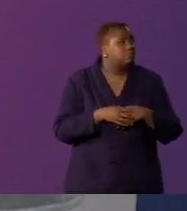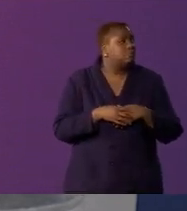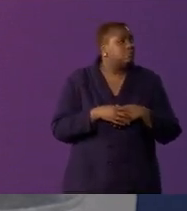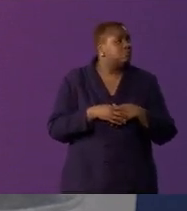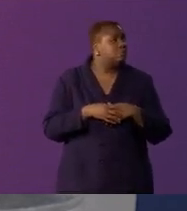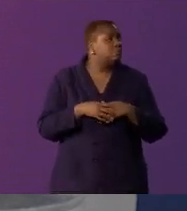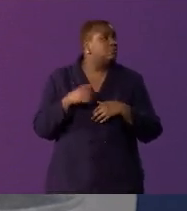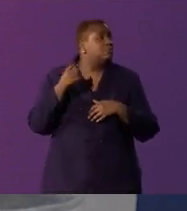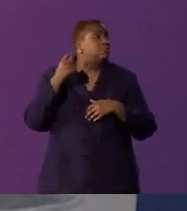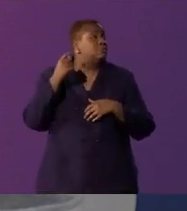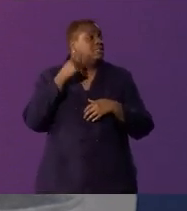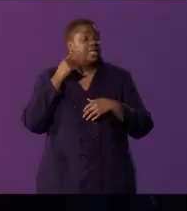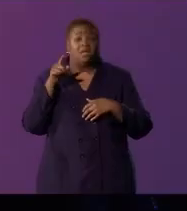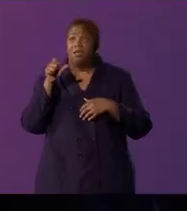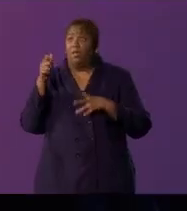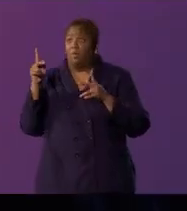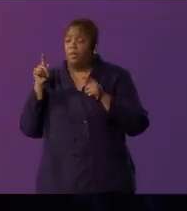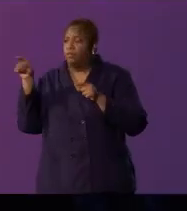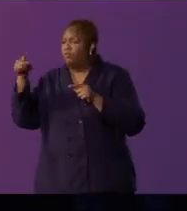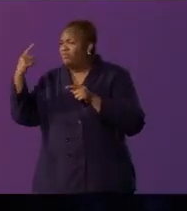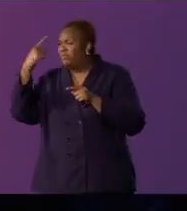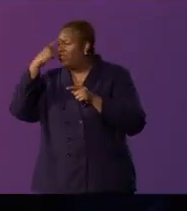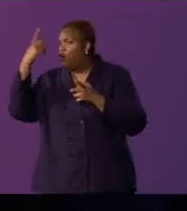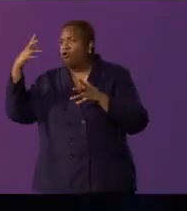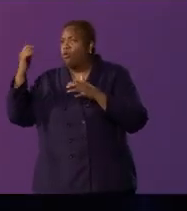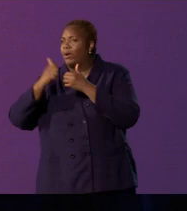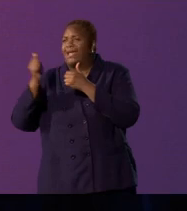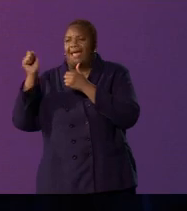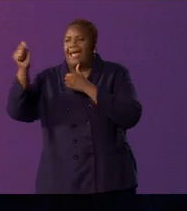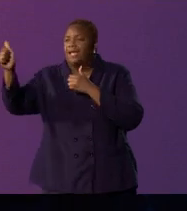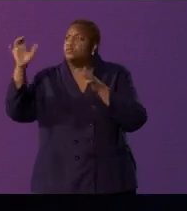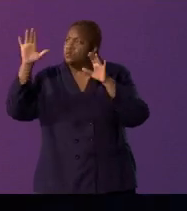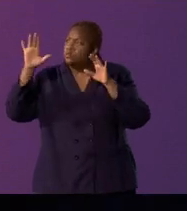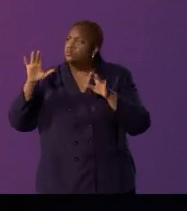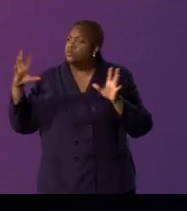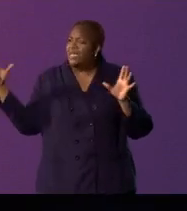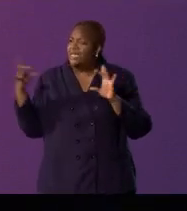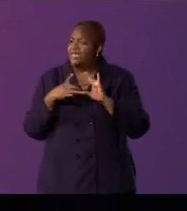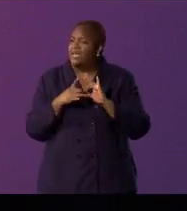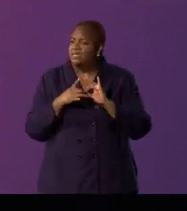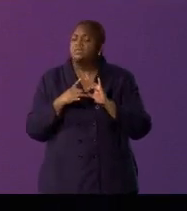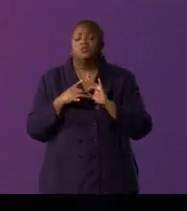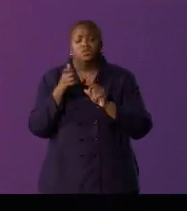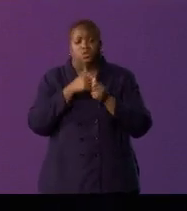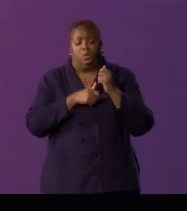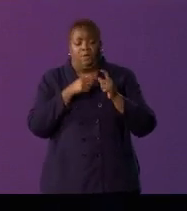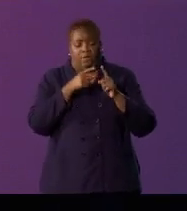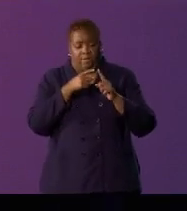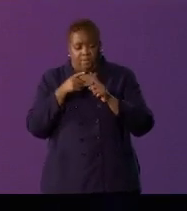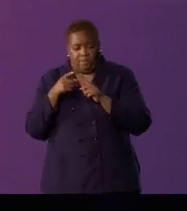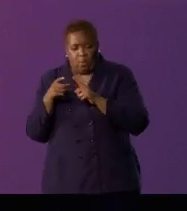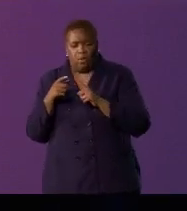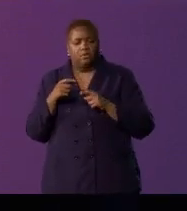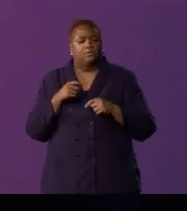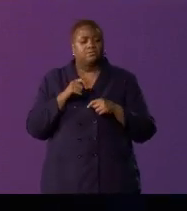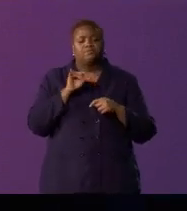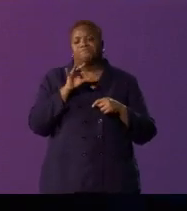was already ahead in the thinking. So it was great to connect the two. Amazing. So at every point in time, if you